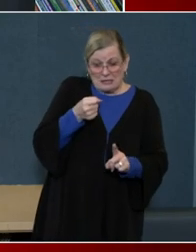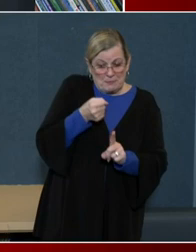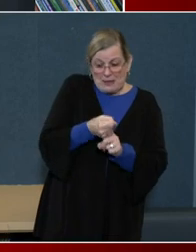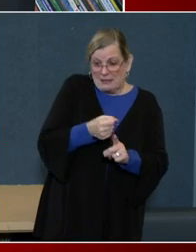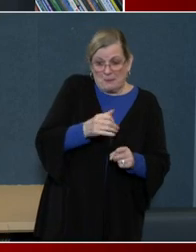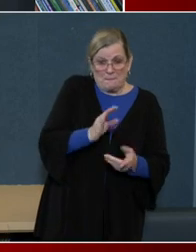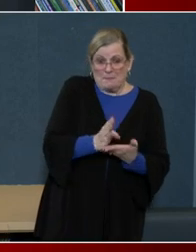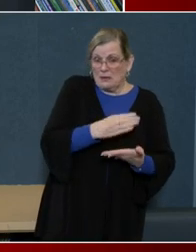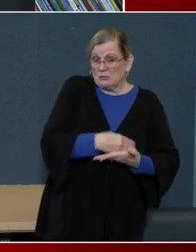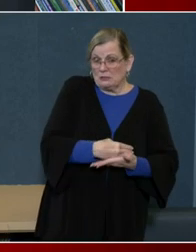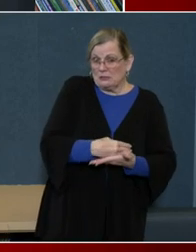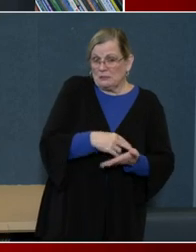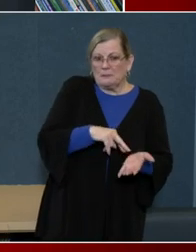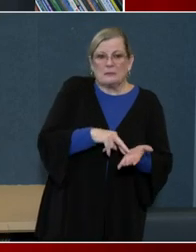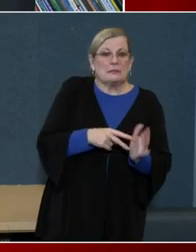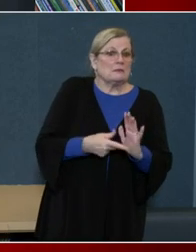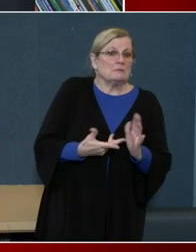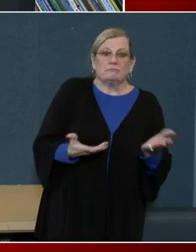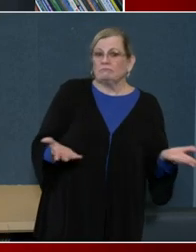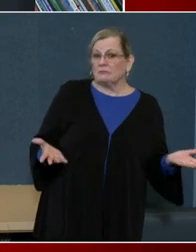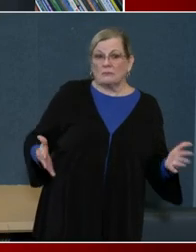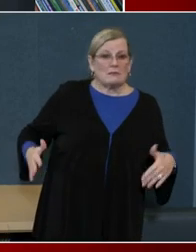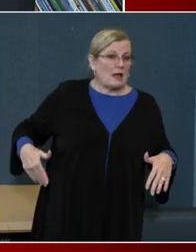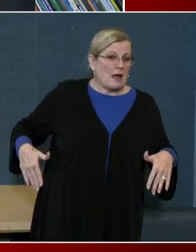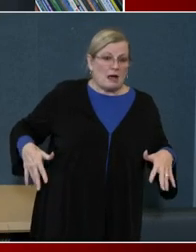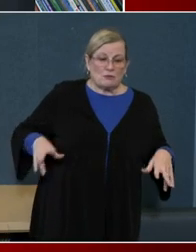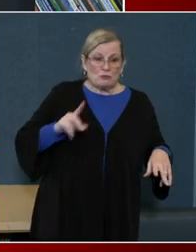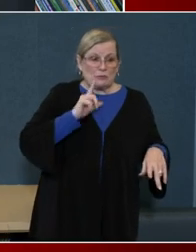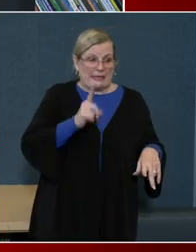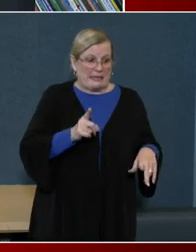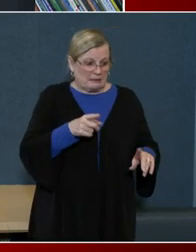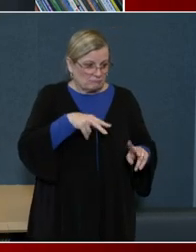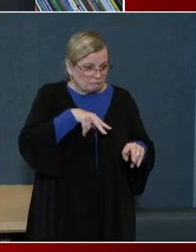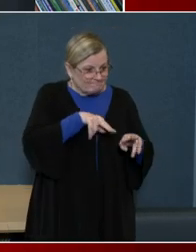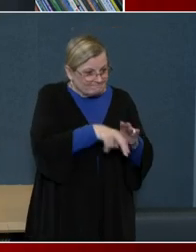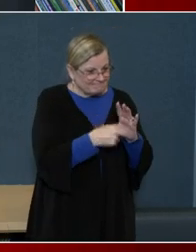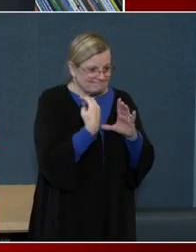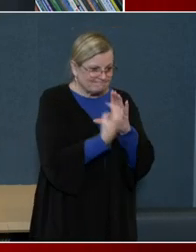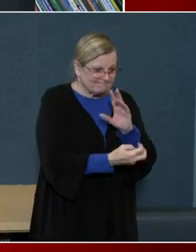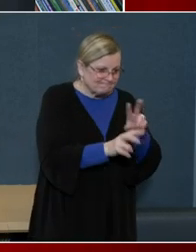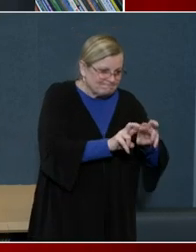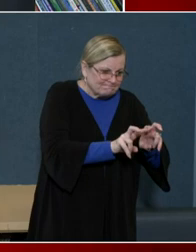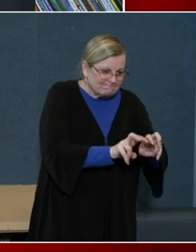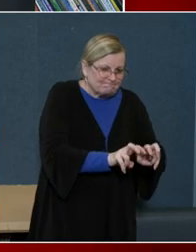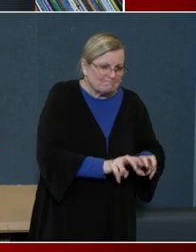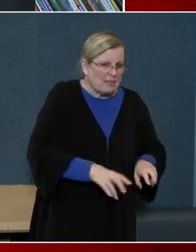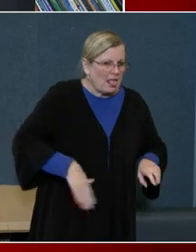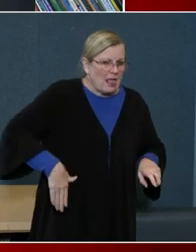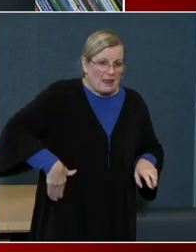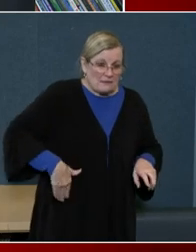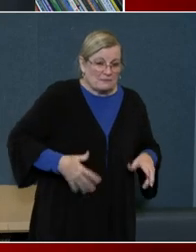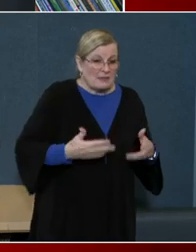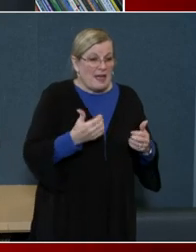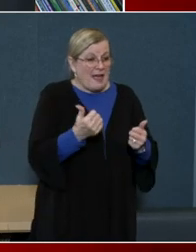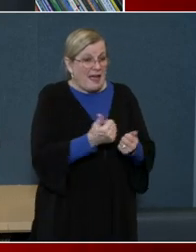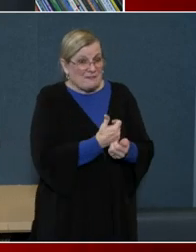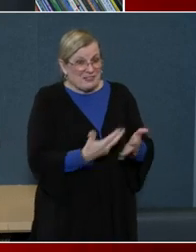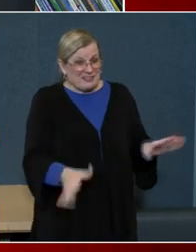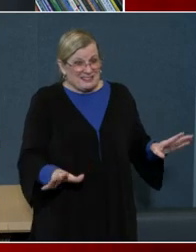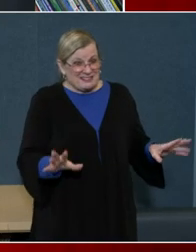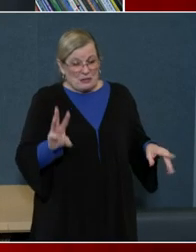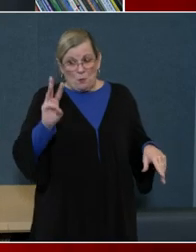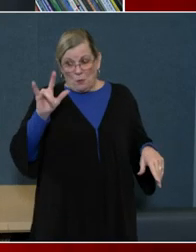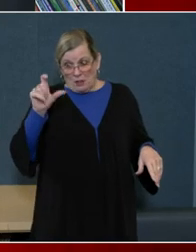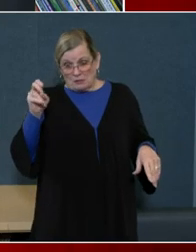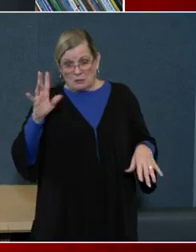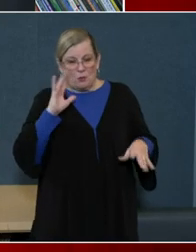and insignia and everything that has Wilson on it is changed to Woodrow Wilson and changed at once,